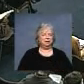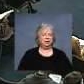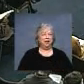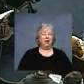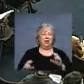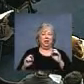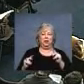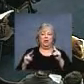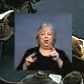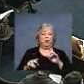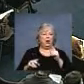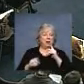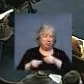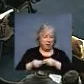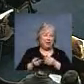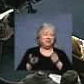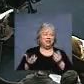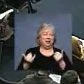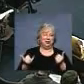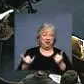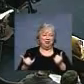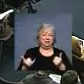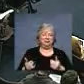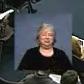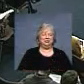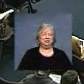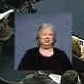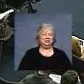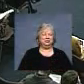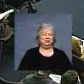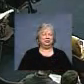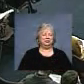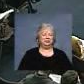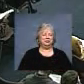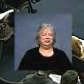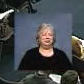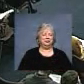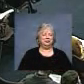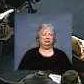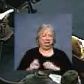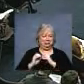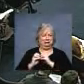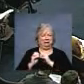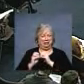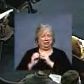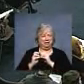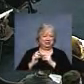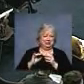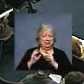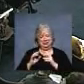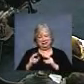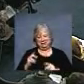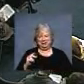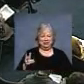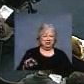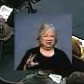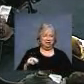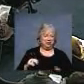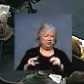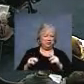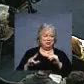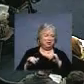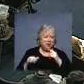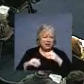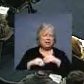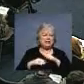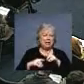Okay, well, it's being passed out now. Huh? I What would I do with it? That's why I said pass it, hand it to me. No. I sent